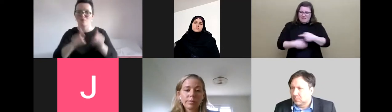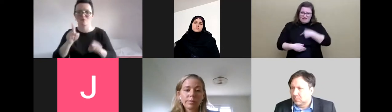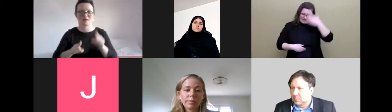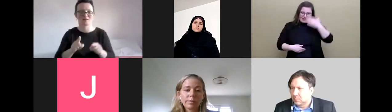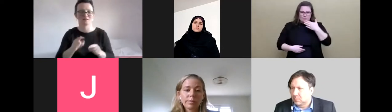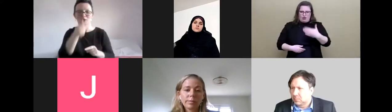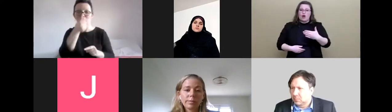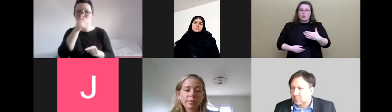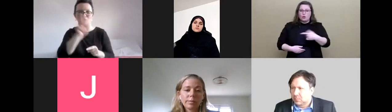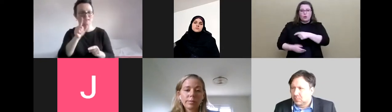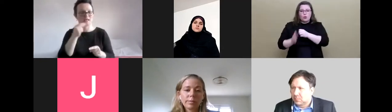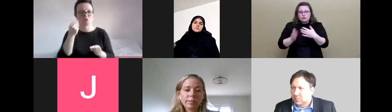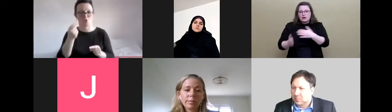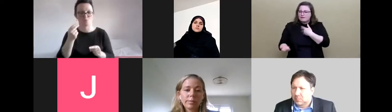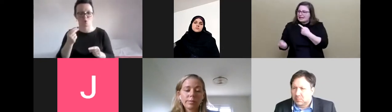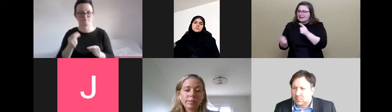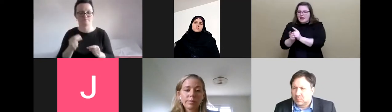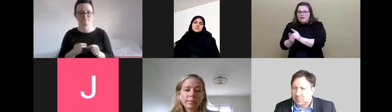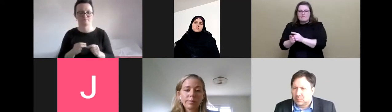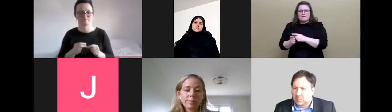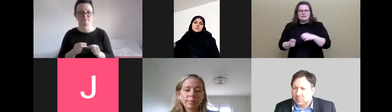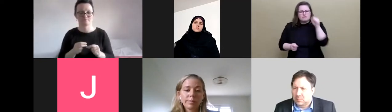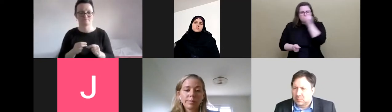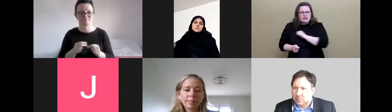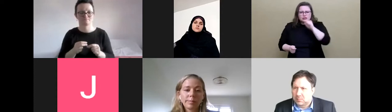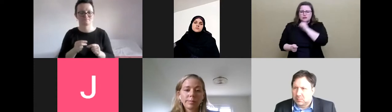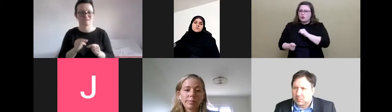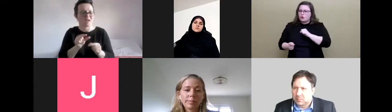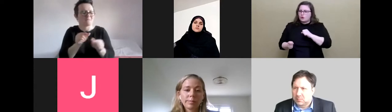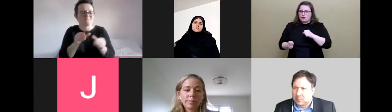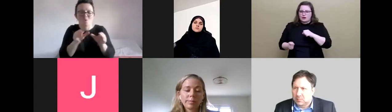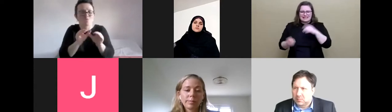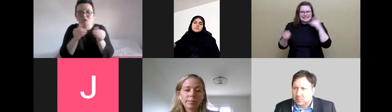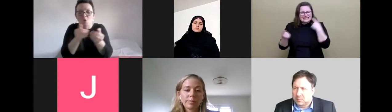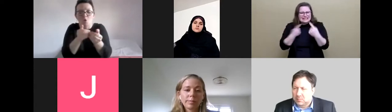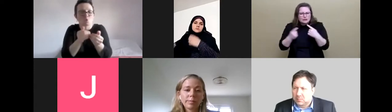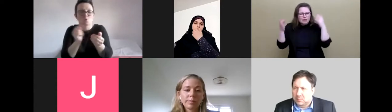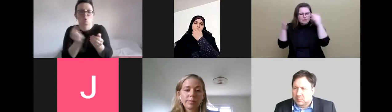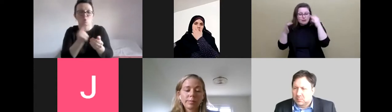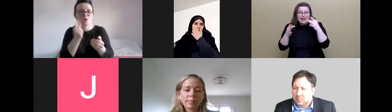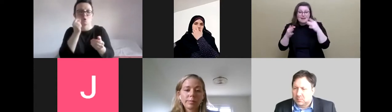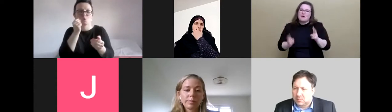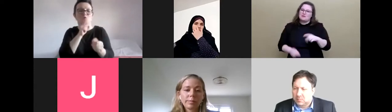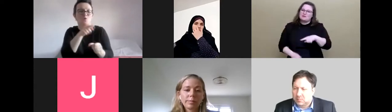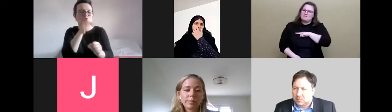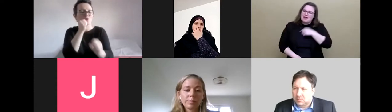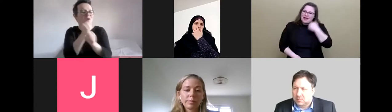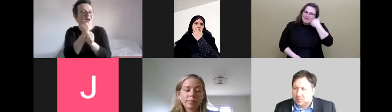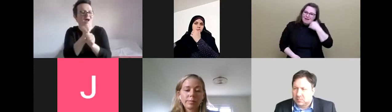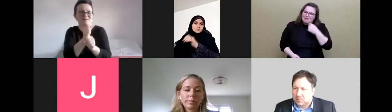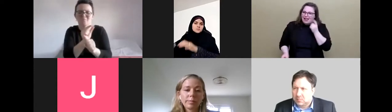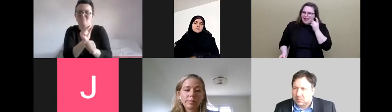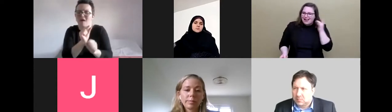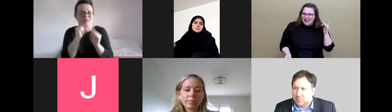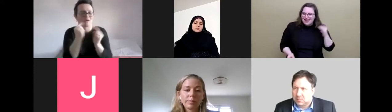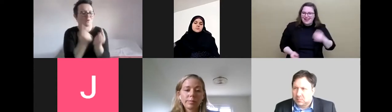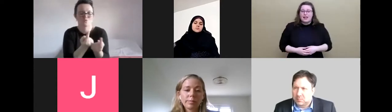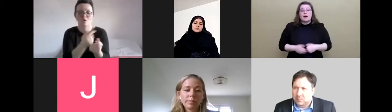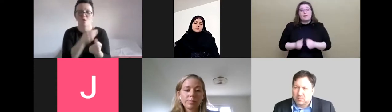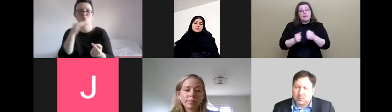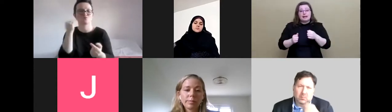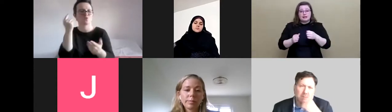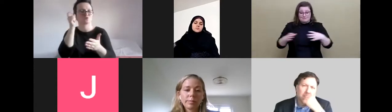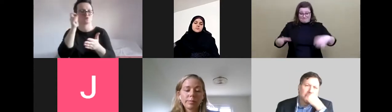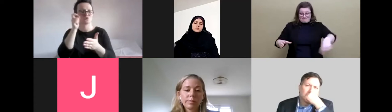different problems. We often joke a lot. However, the circle of people working on these issues is